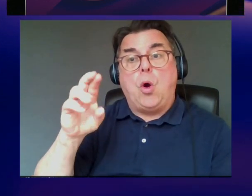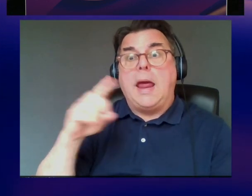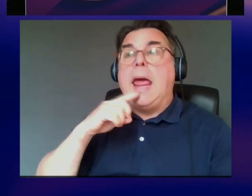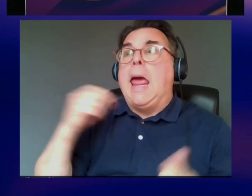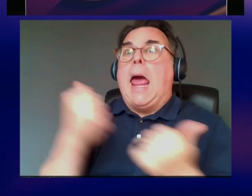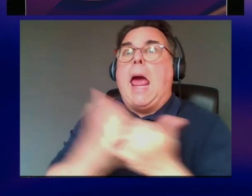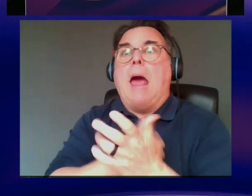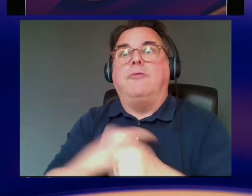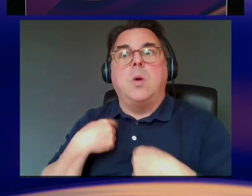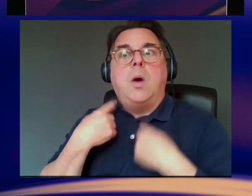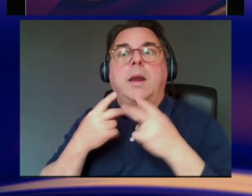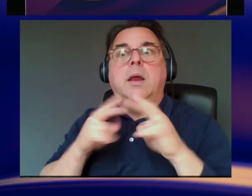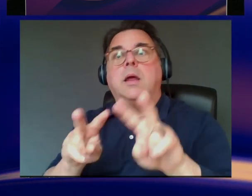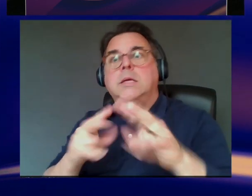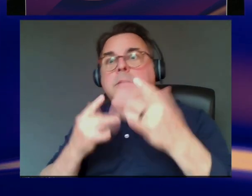episode.